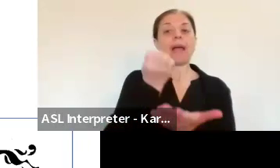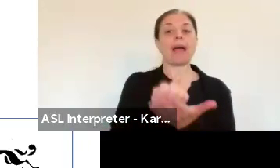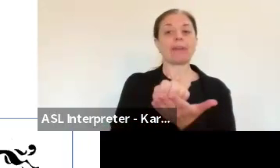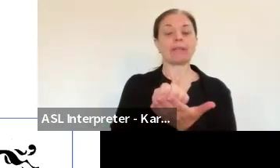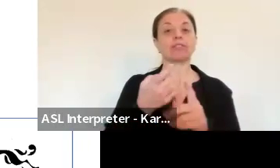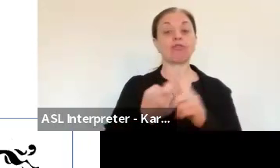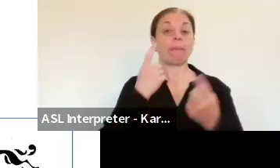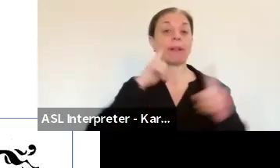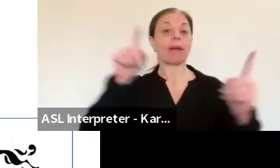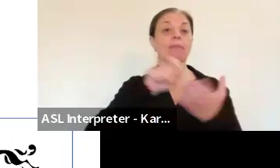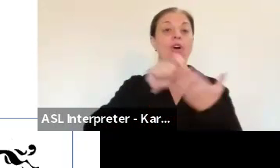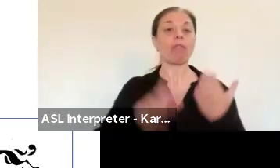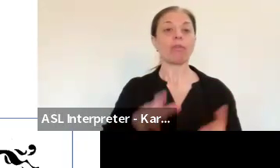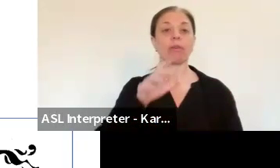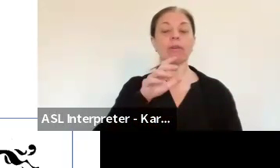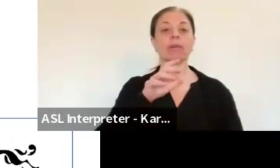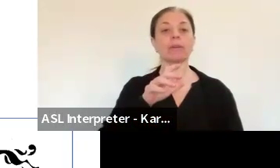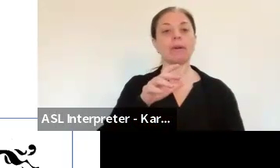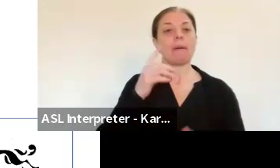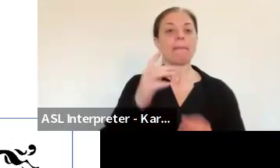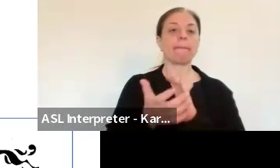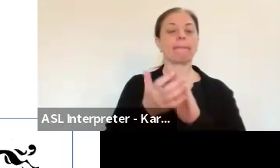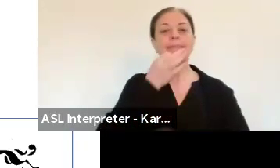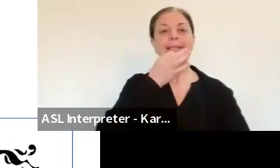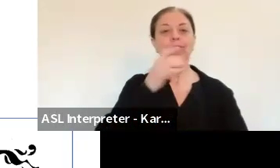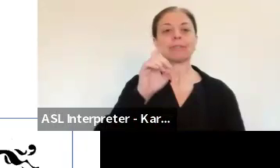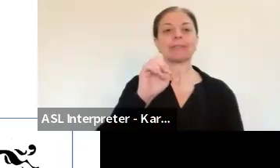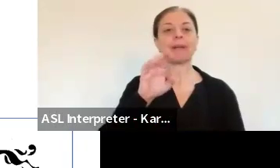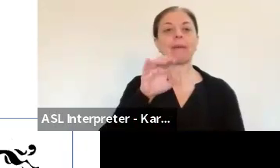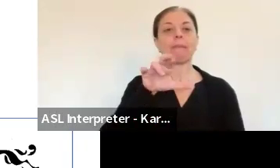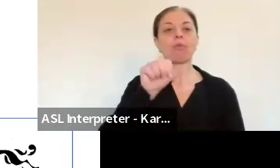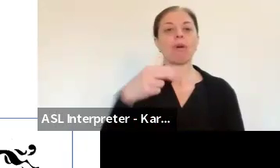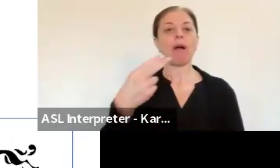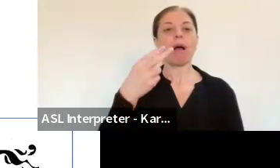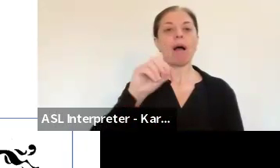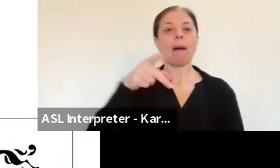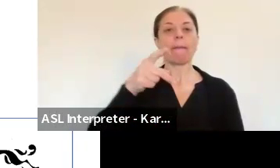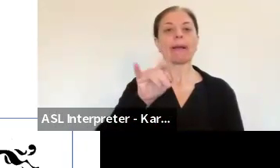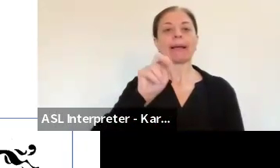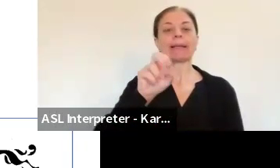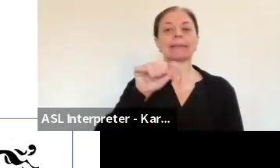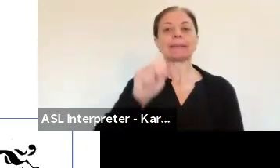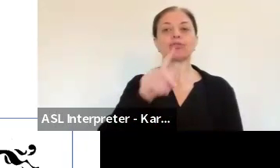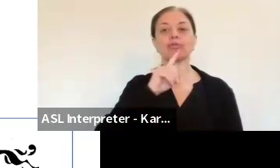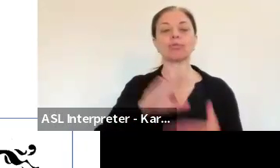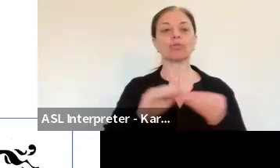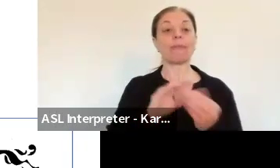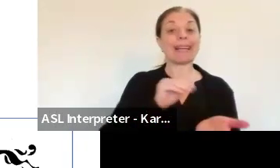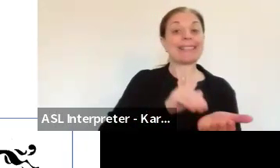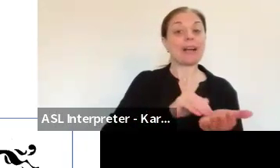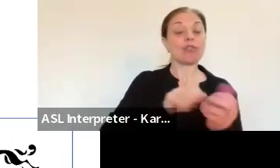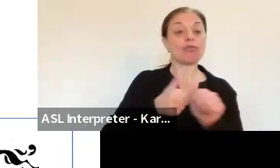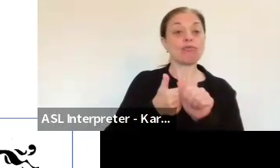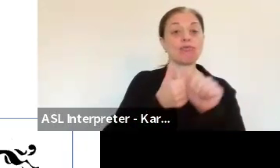From acclaimed author and nonfiction master Deborah Hopkinson comes this incredible true story of the doctor who traced London's